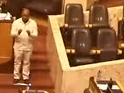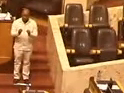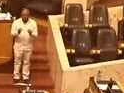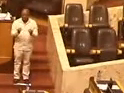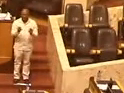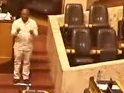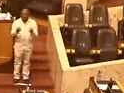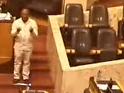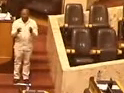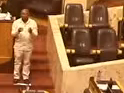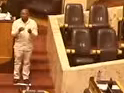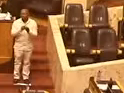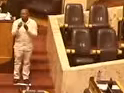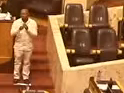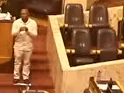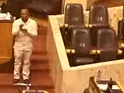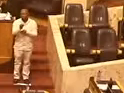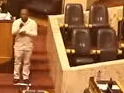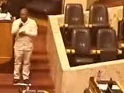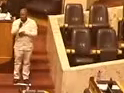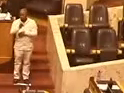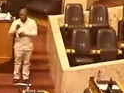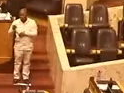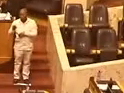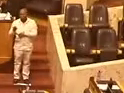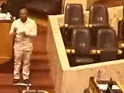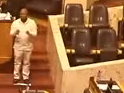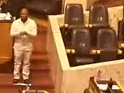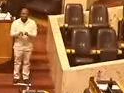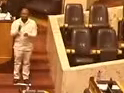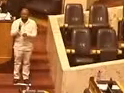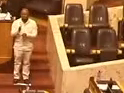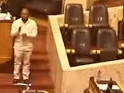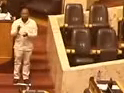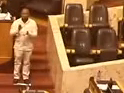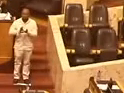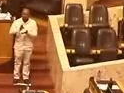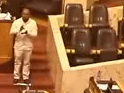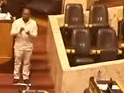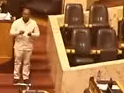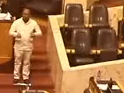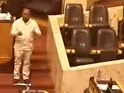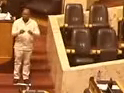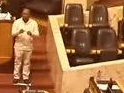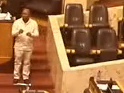million. We'll spend a further 1 billion.